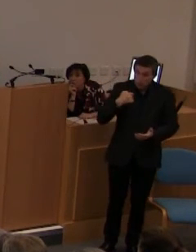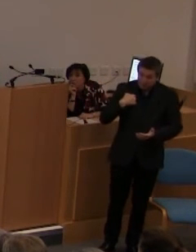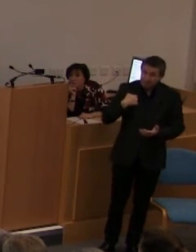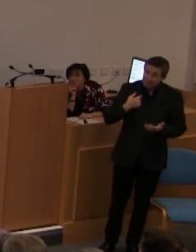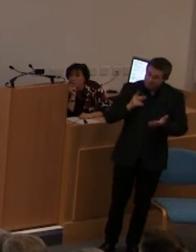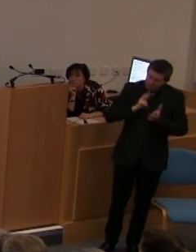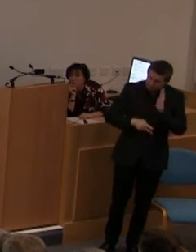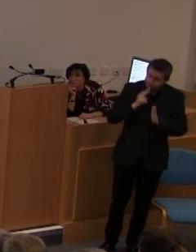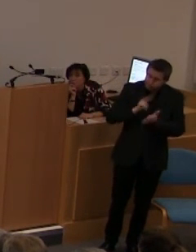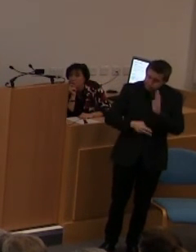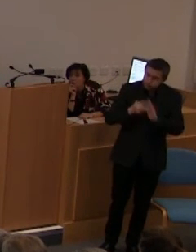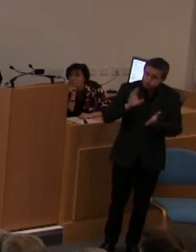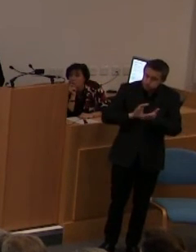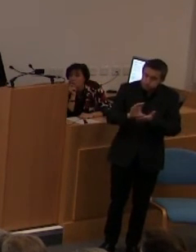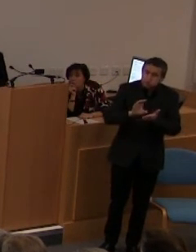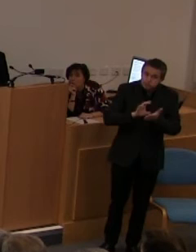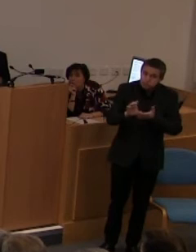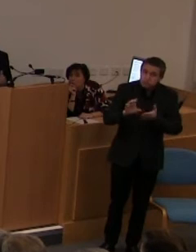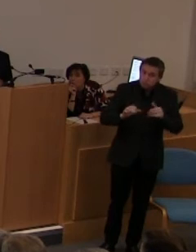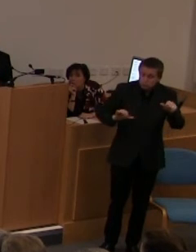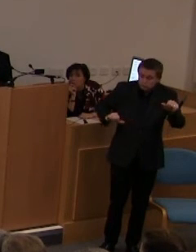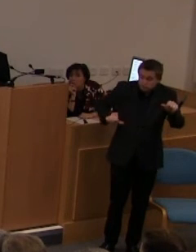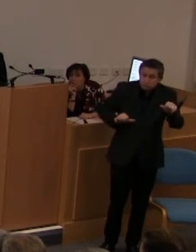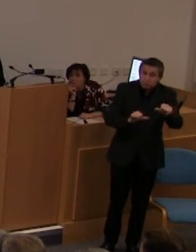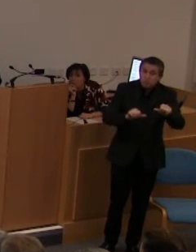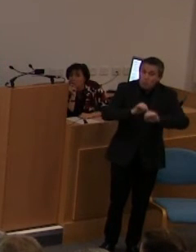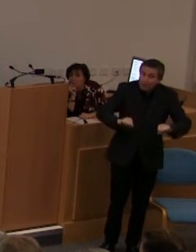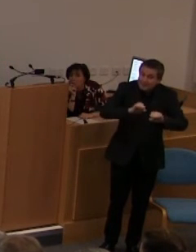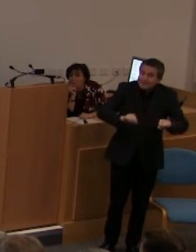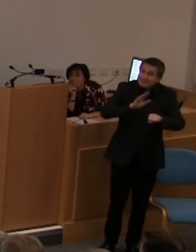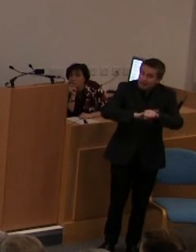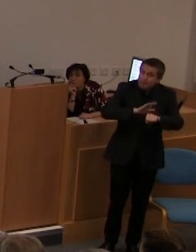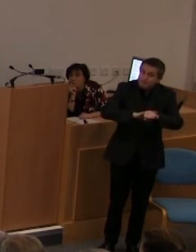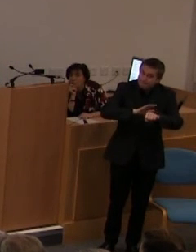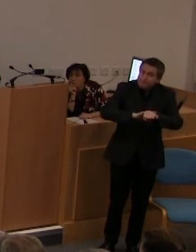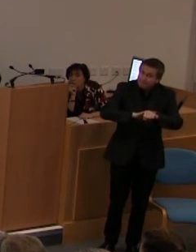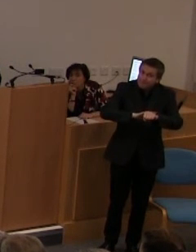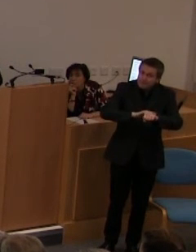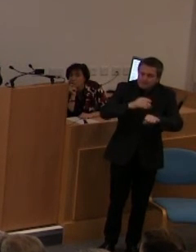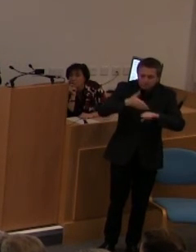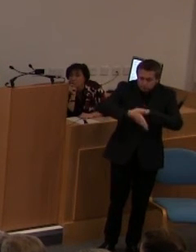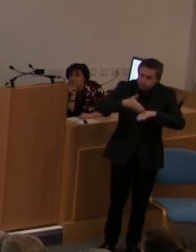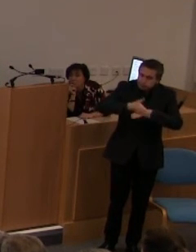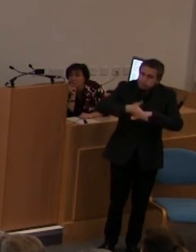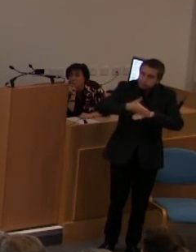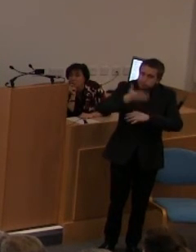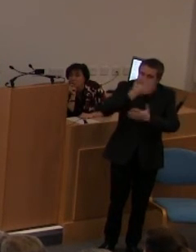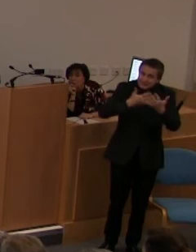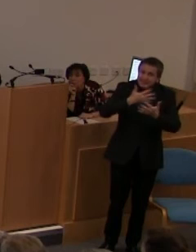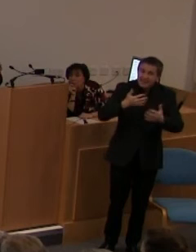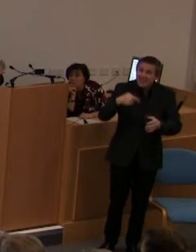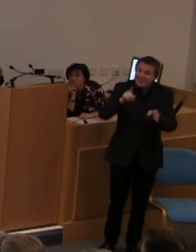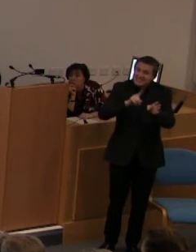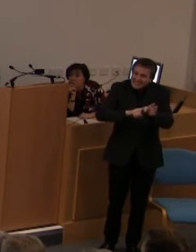heavily in our waiting times to improve them over the last few years, and we're pretty good. This year